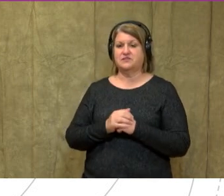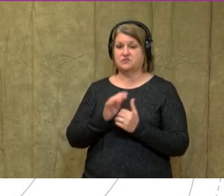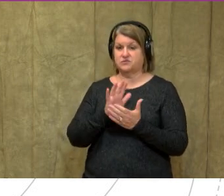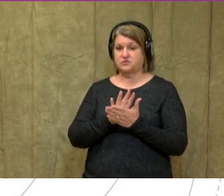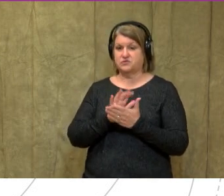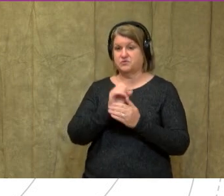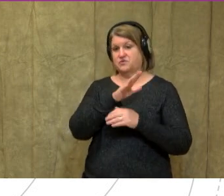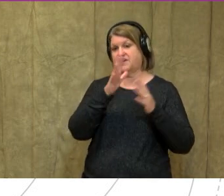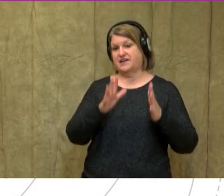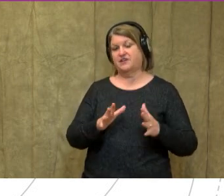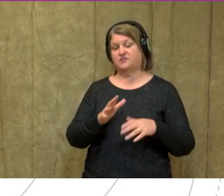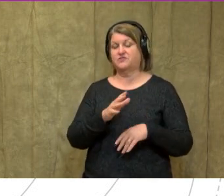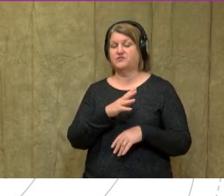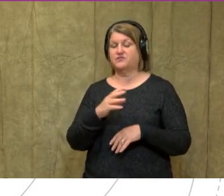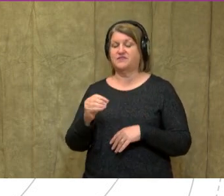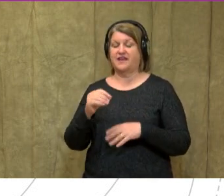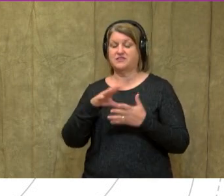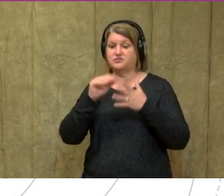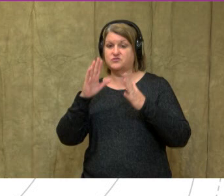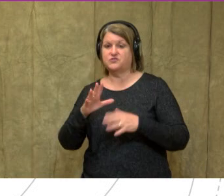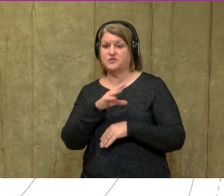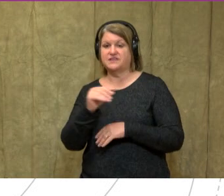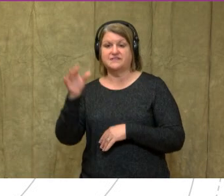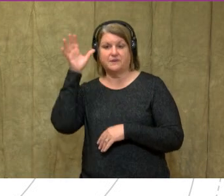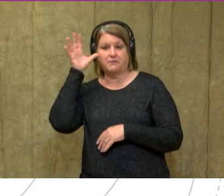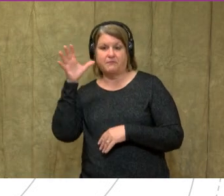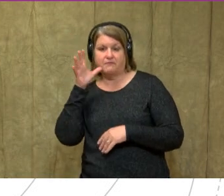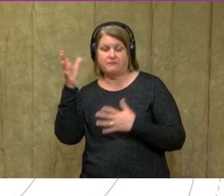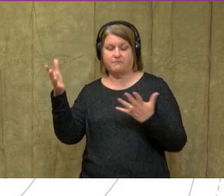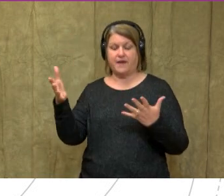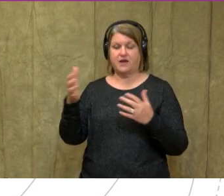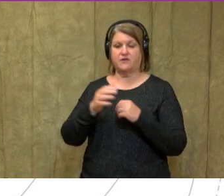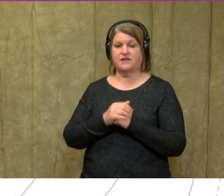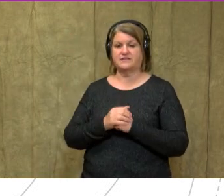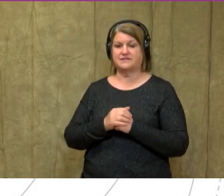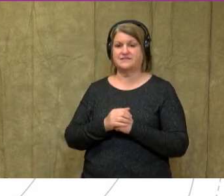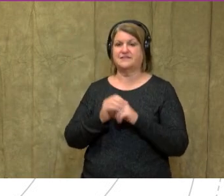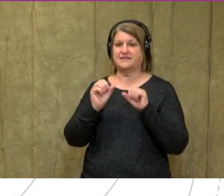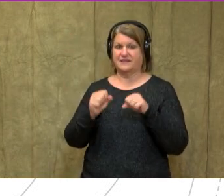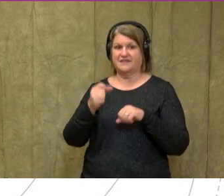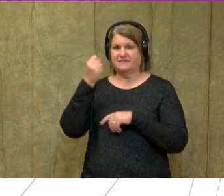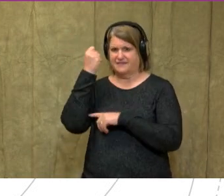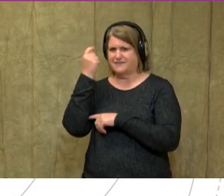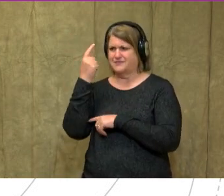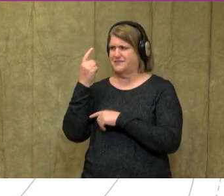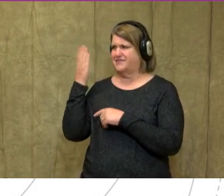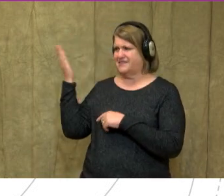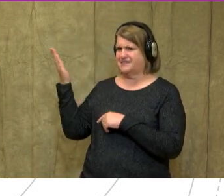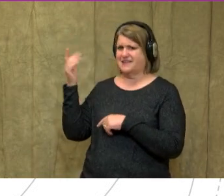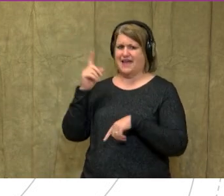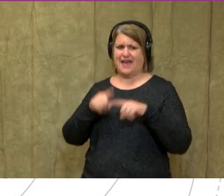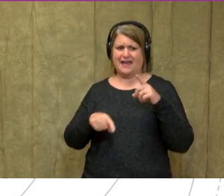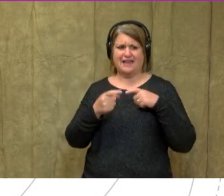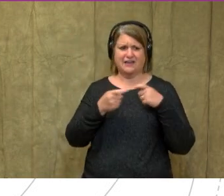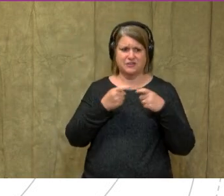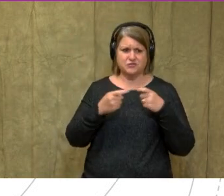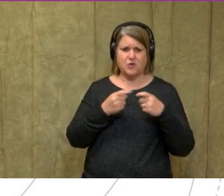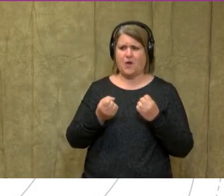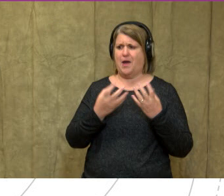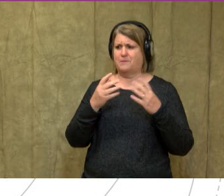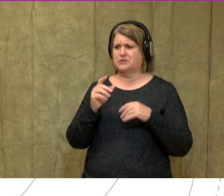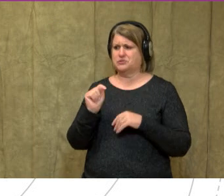students and their families, their parents, really identified with, I cannot control how much toilet paper is in the